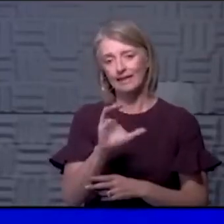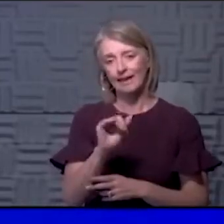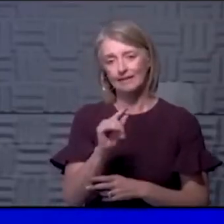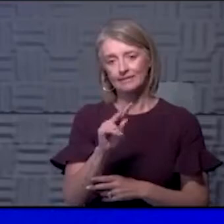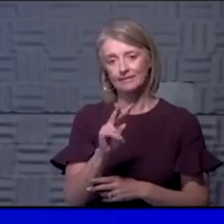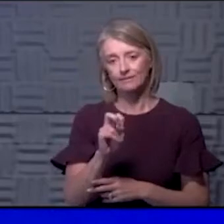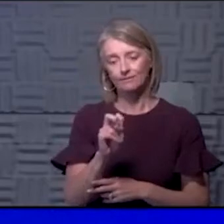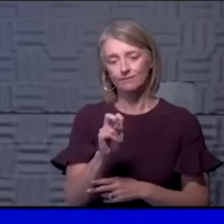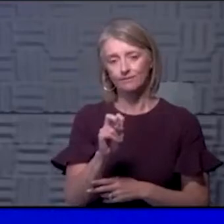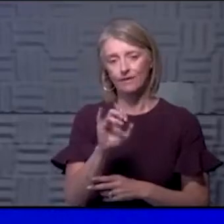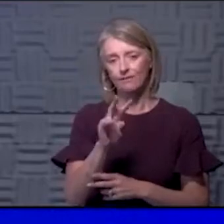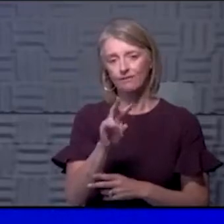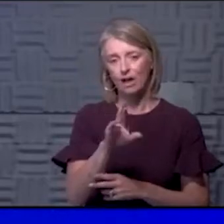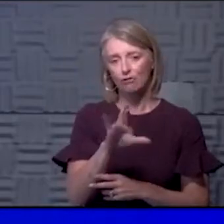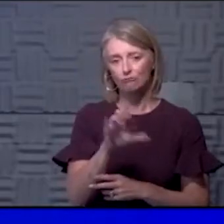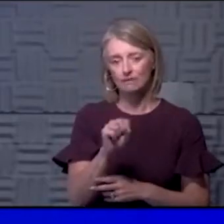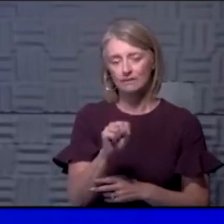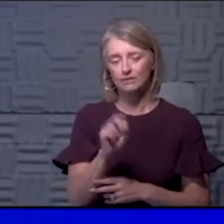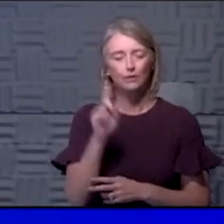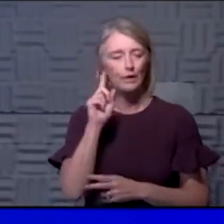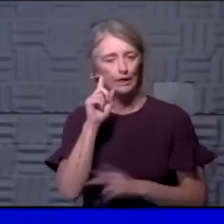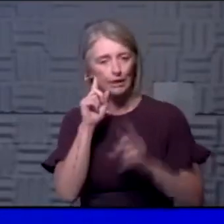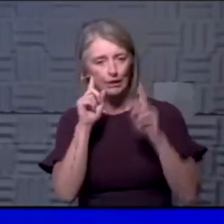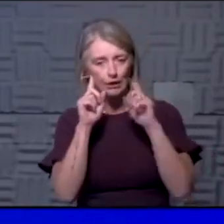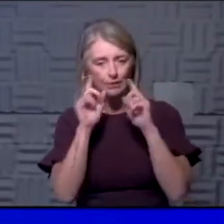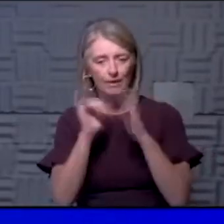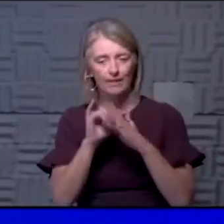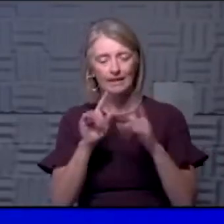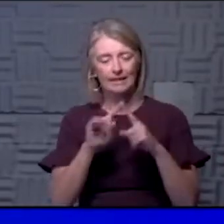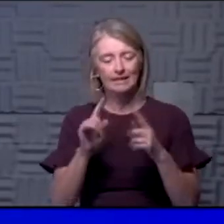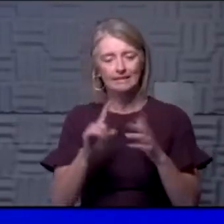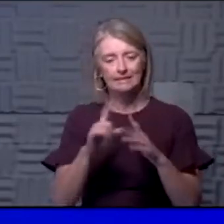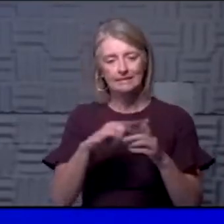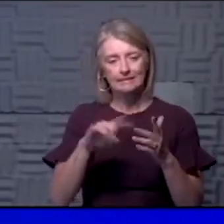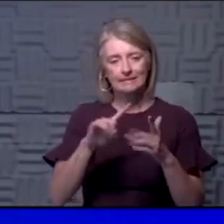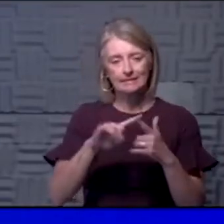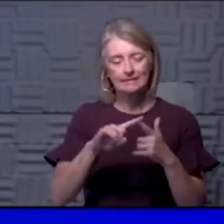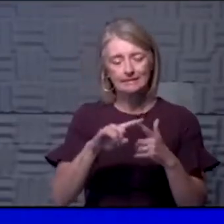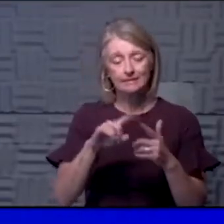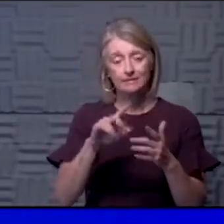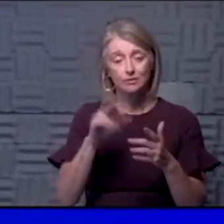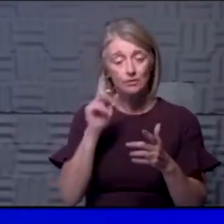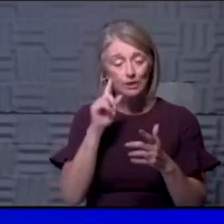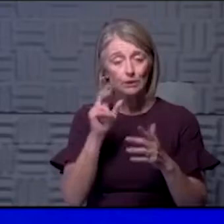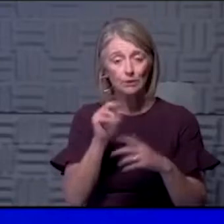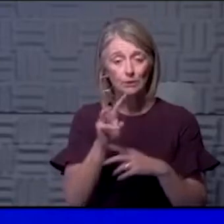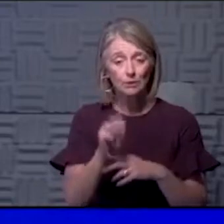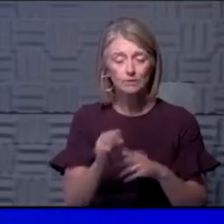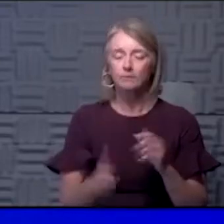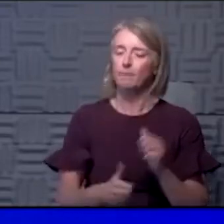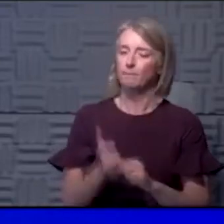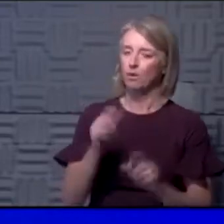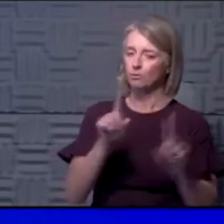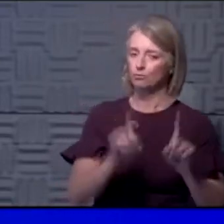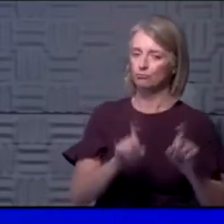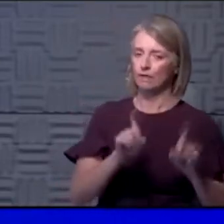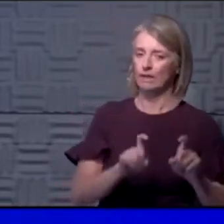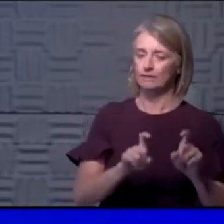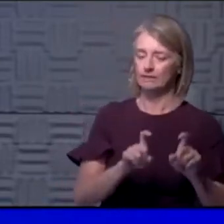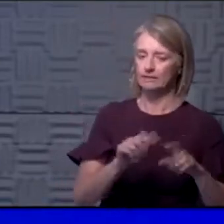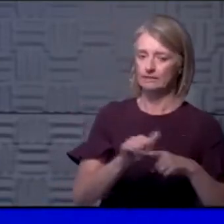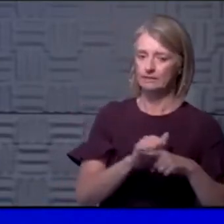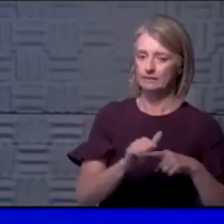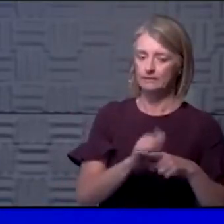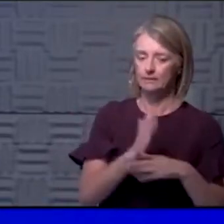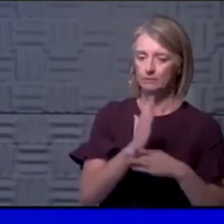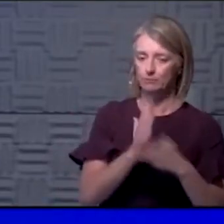are not what you're hearing about in the regular news stories. For most of the trials that are going on now, these are going to be just pieces